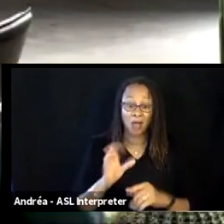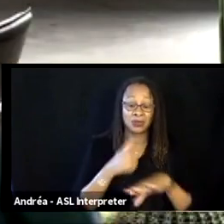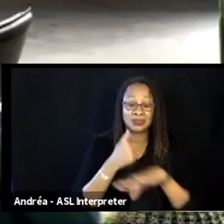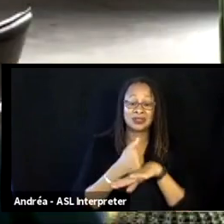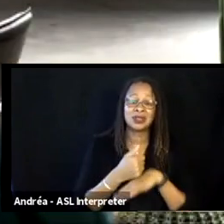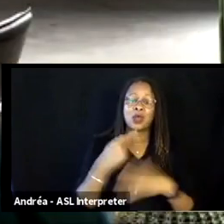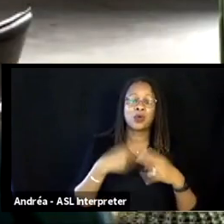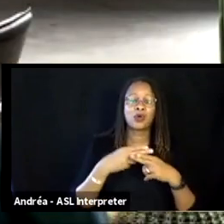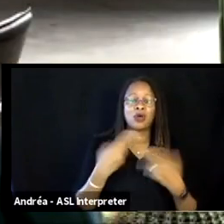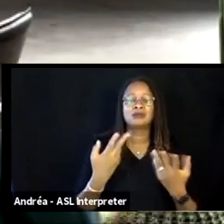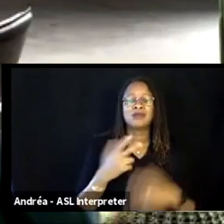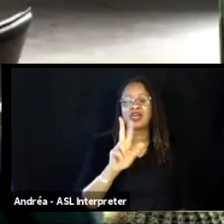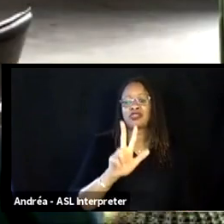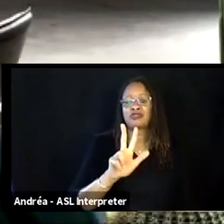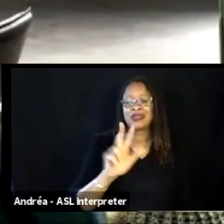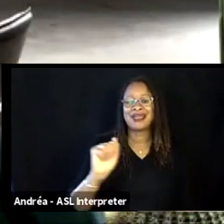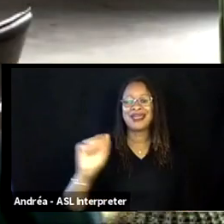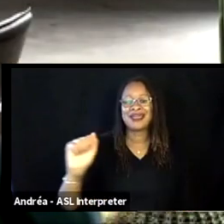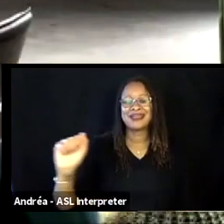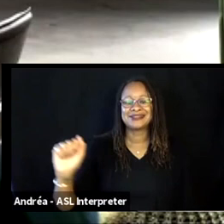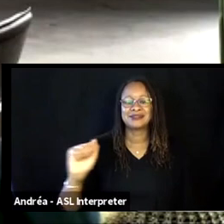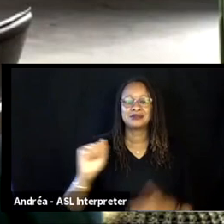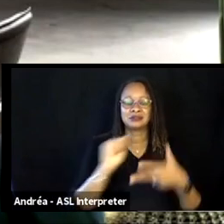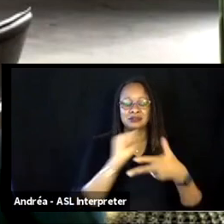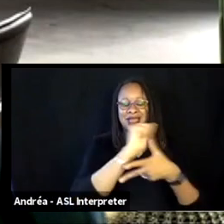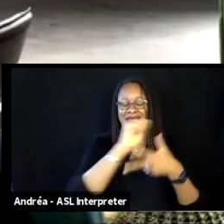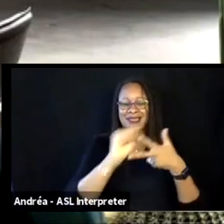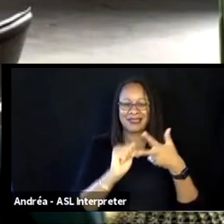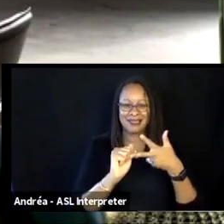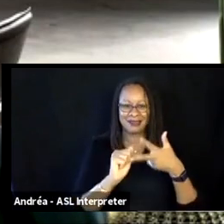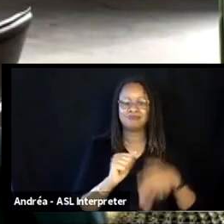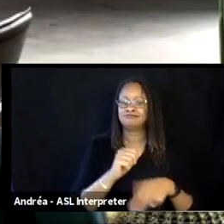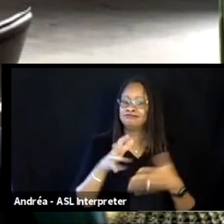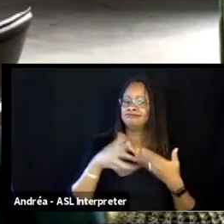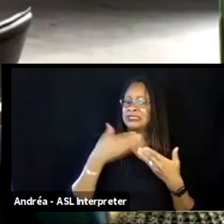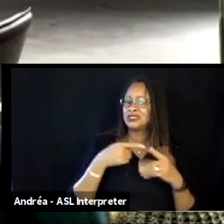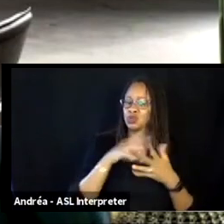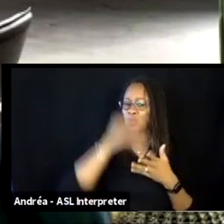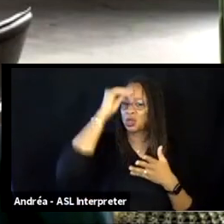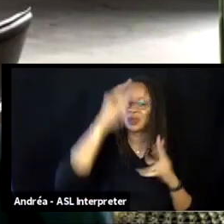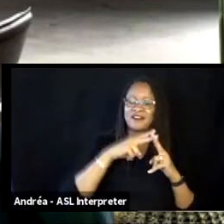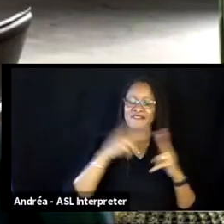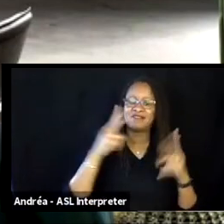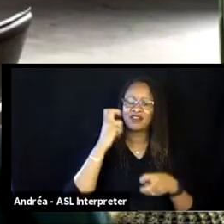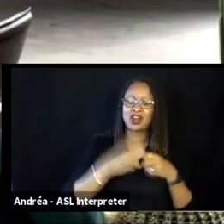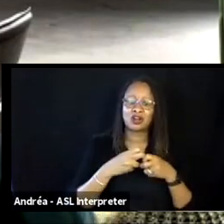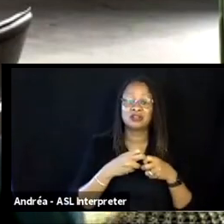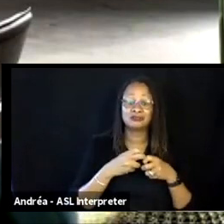we call it our three A's. It's a relatively straightforward thing to learn, but it's a very, very hard thing